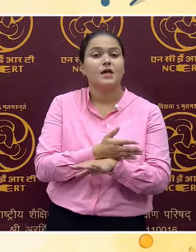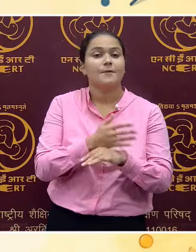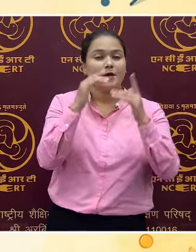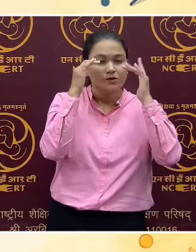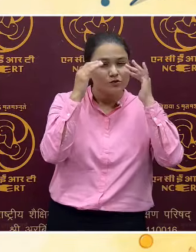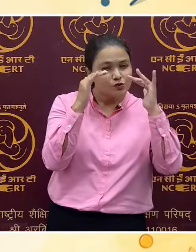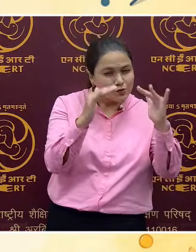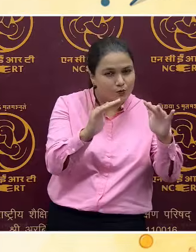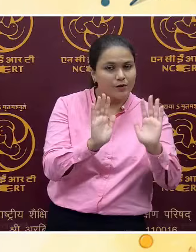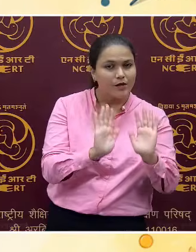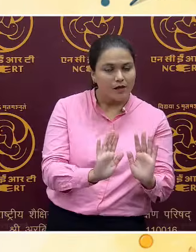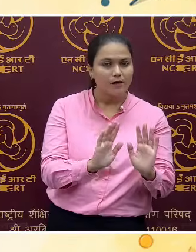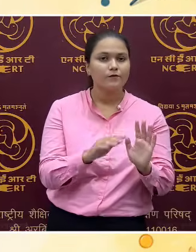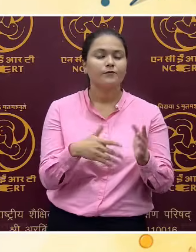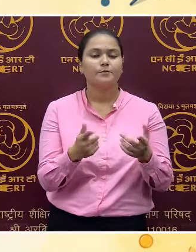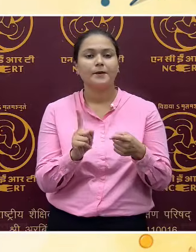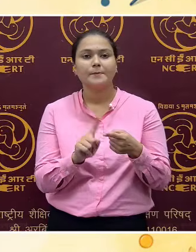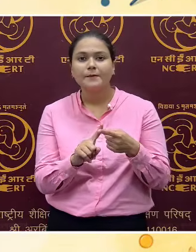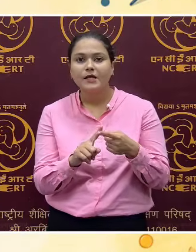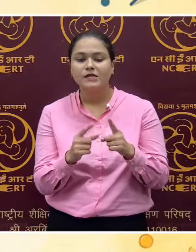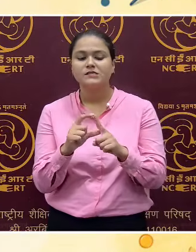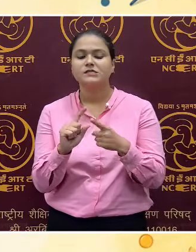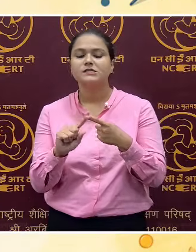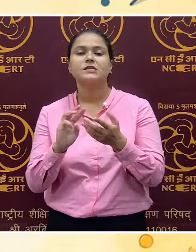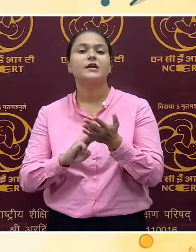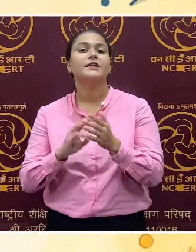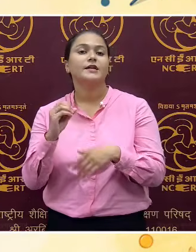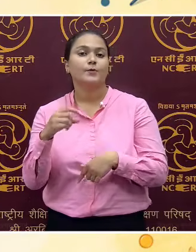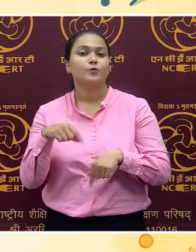portion and a simulation portion.